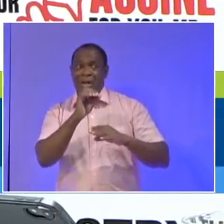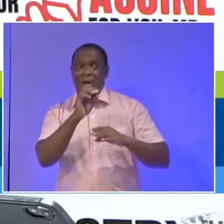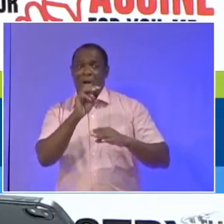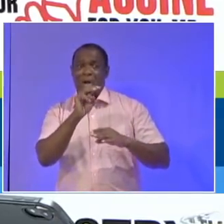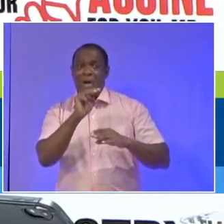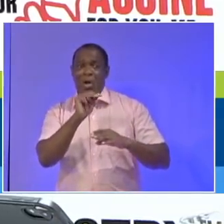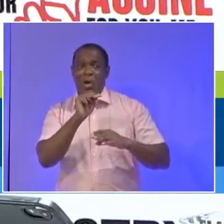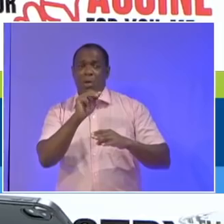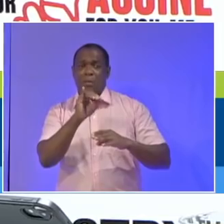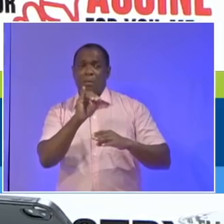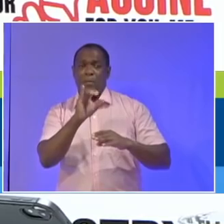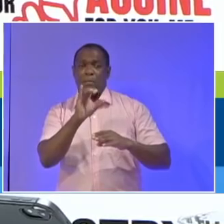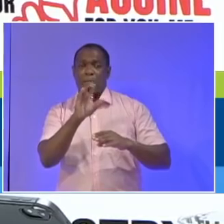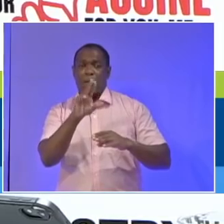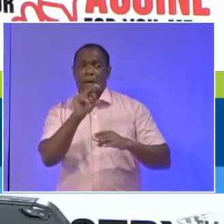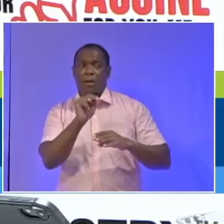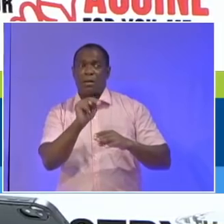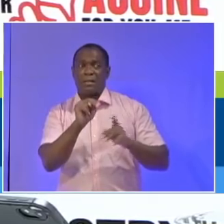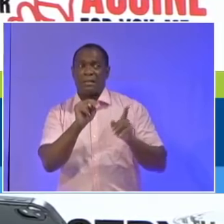boosted.